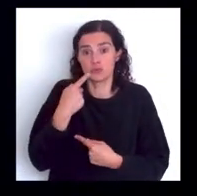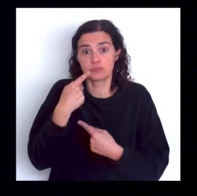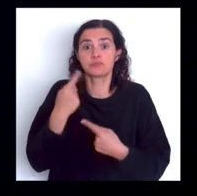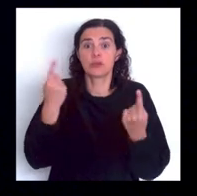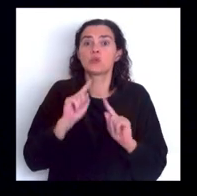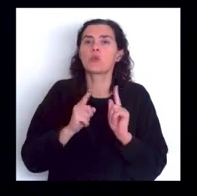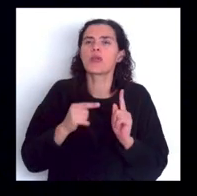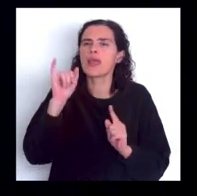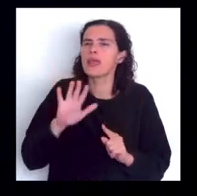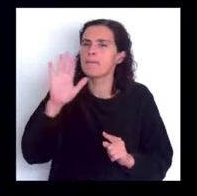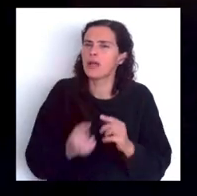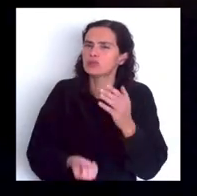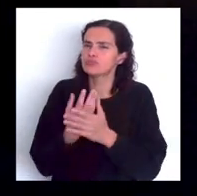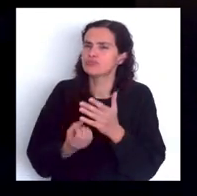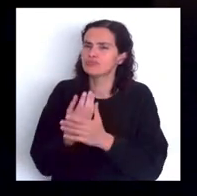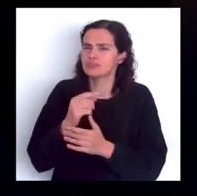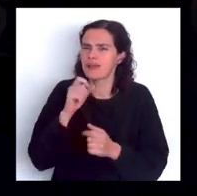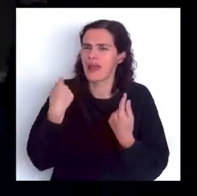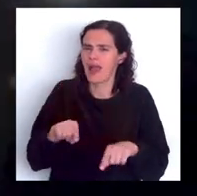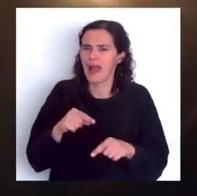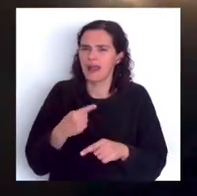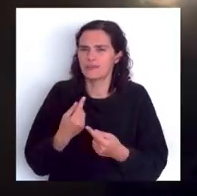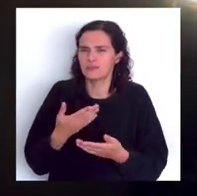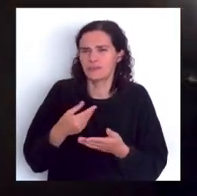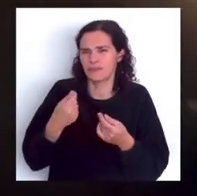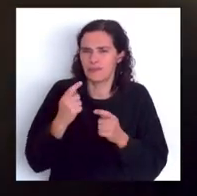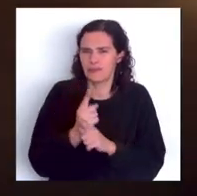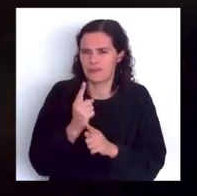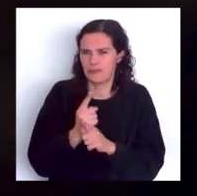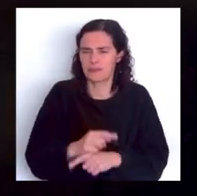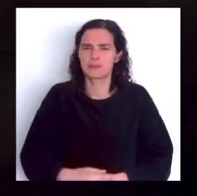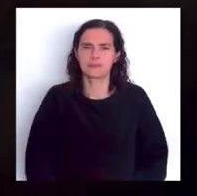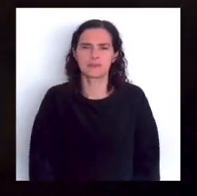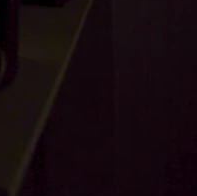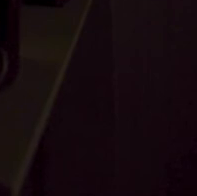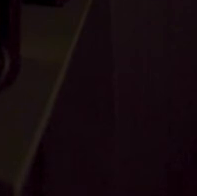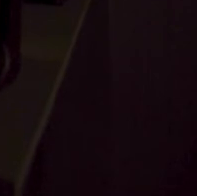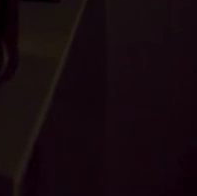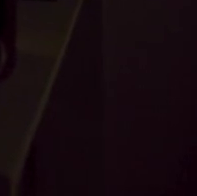address what it means to produce an image and leave a trace today.